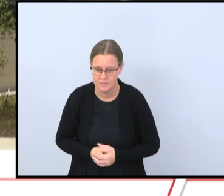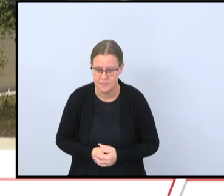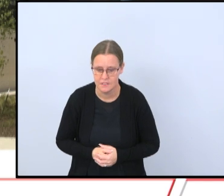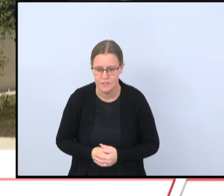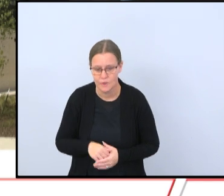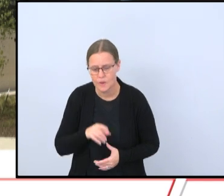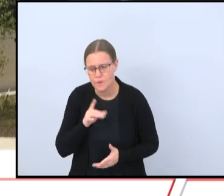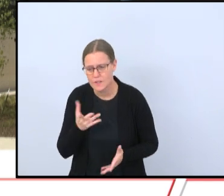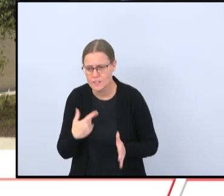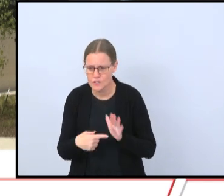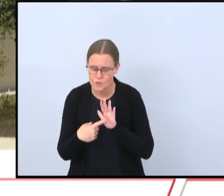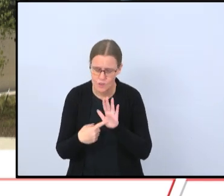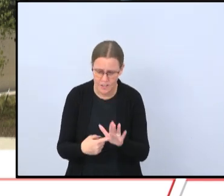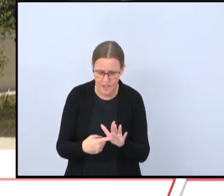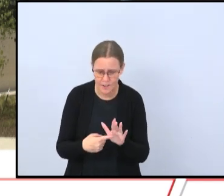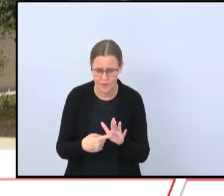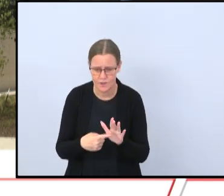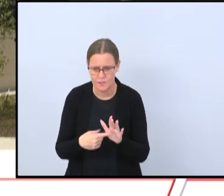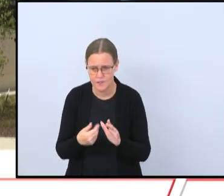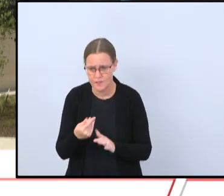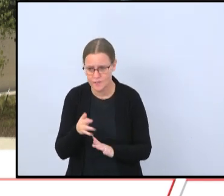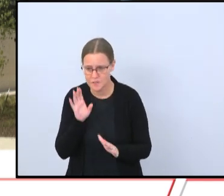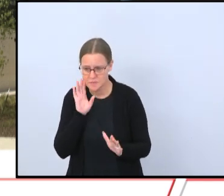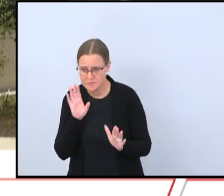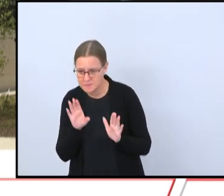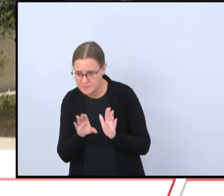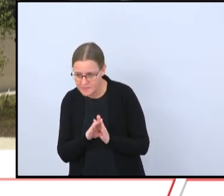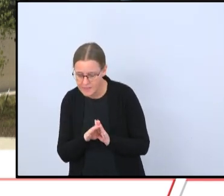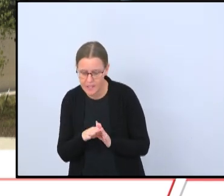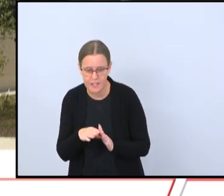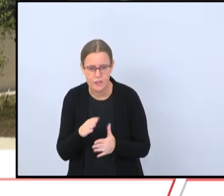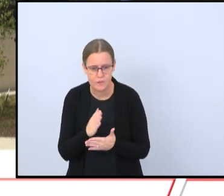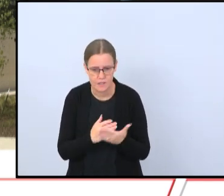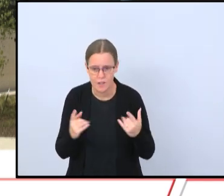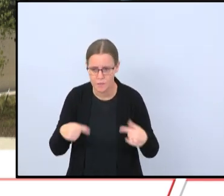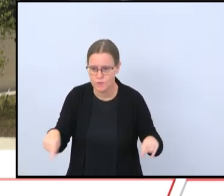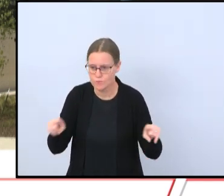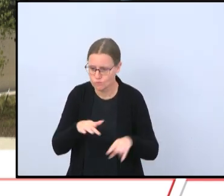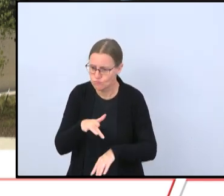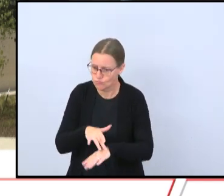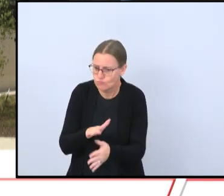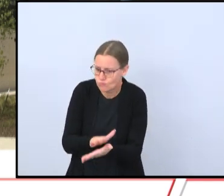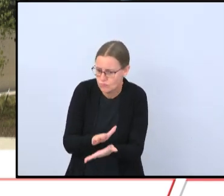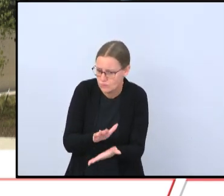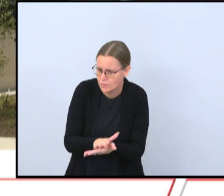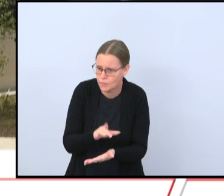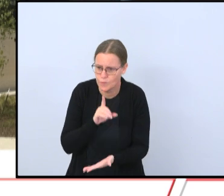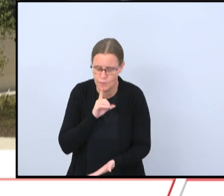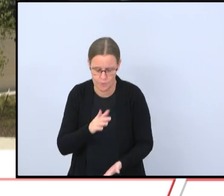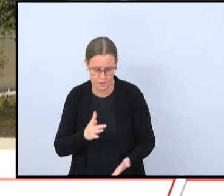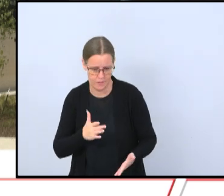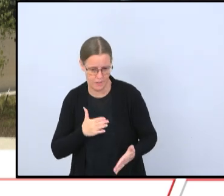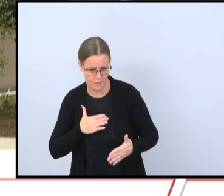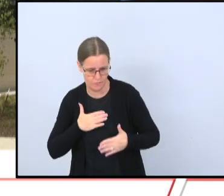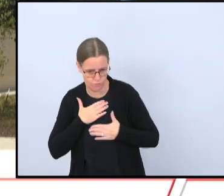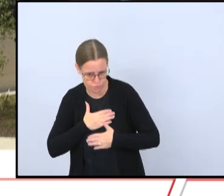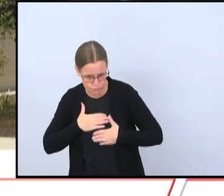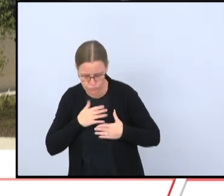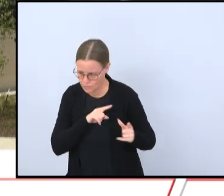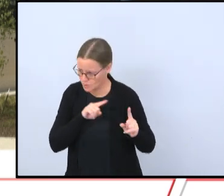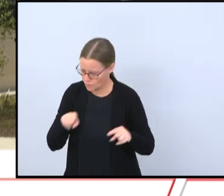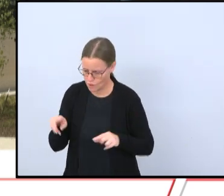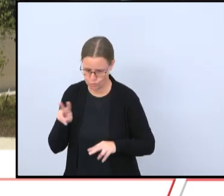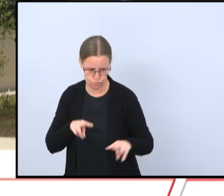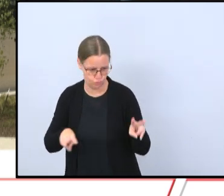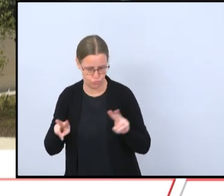share a few photos. I know some of y'all have been out there fairly recently, and we're always glad to have you out here again to tour it,